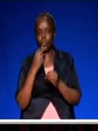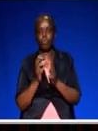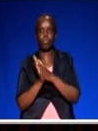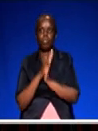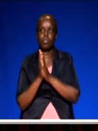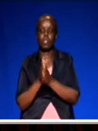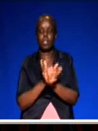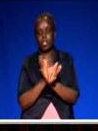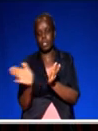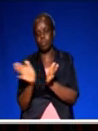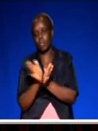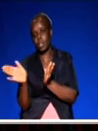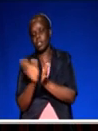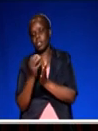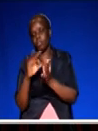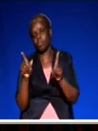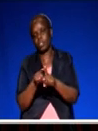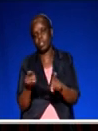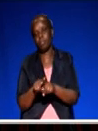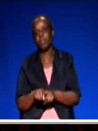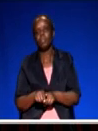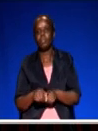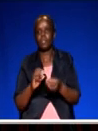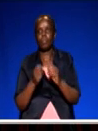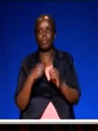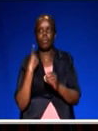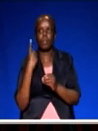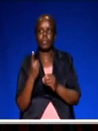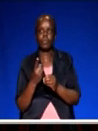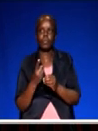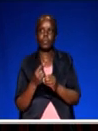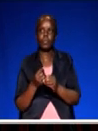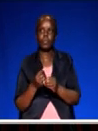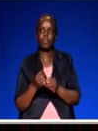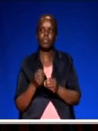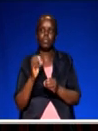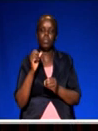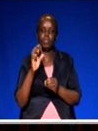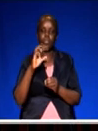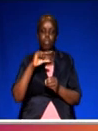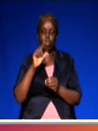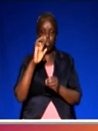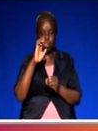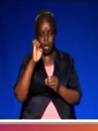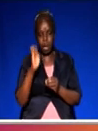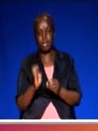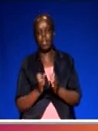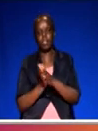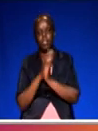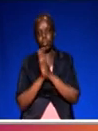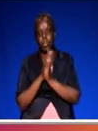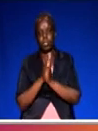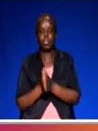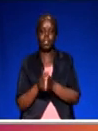many other branches of oral narratives. One, we can talk about ogre stories. These